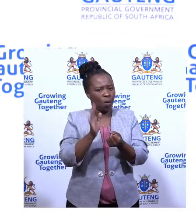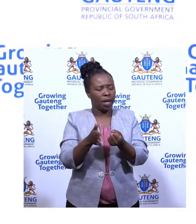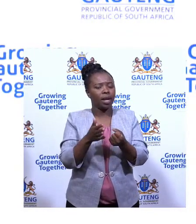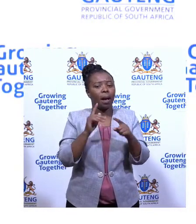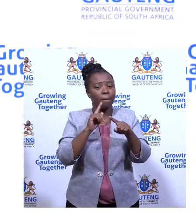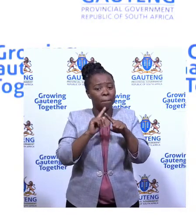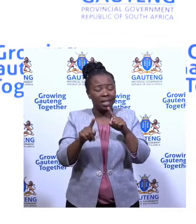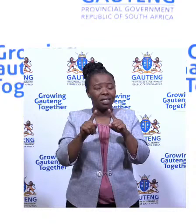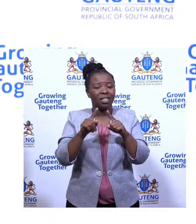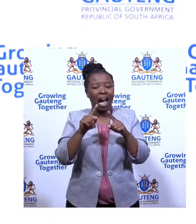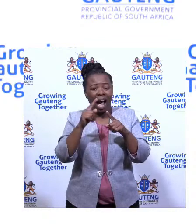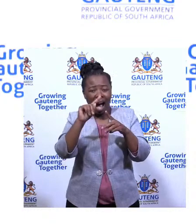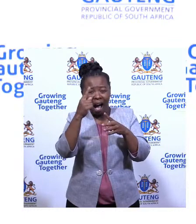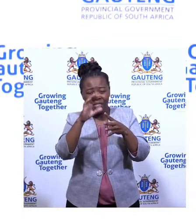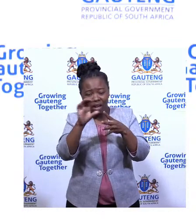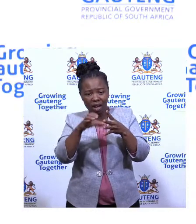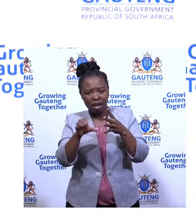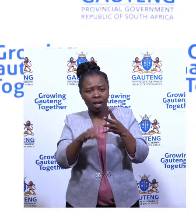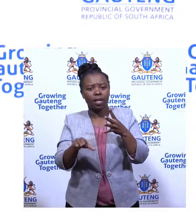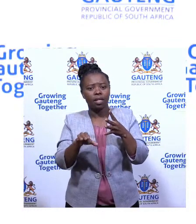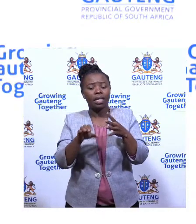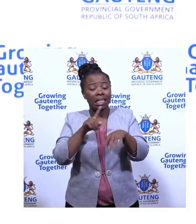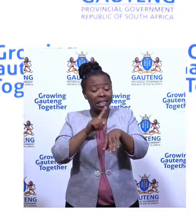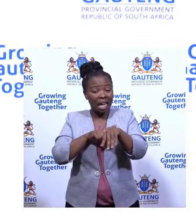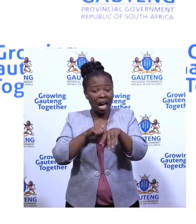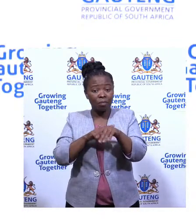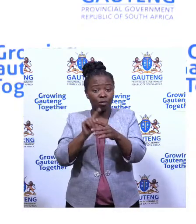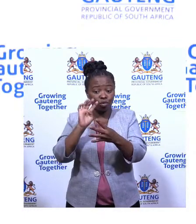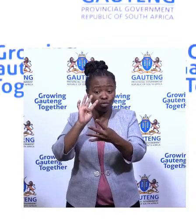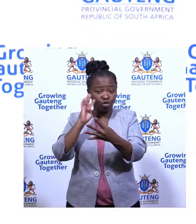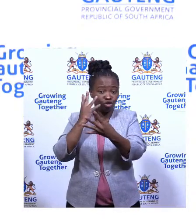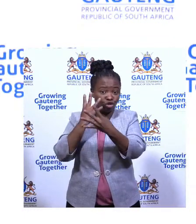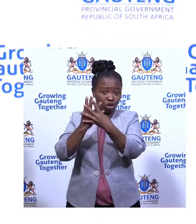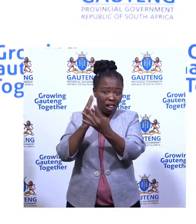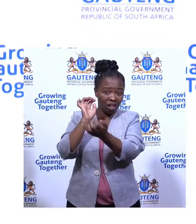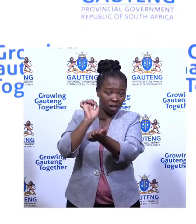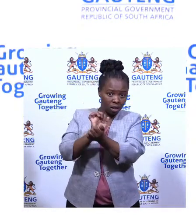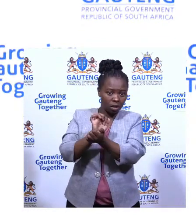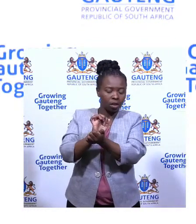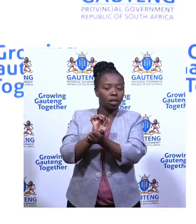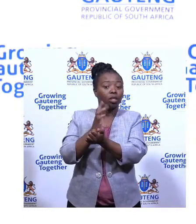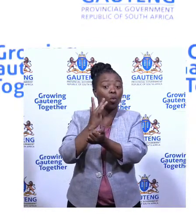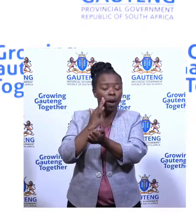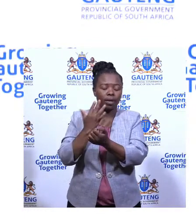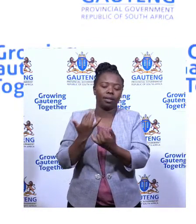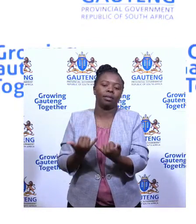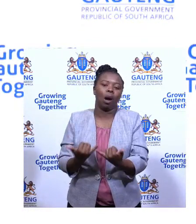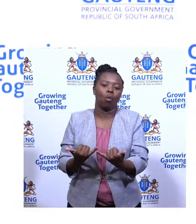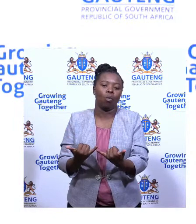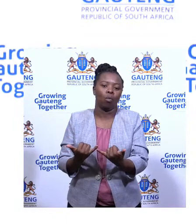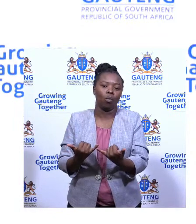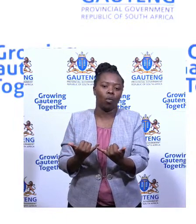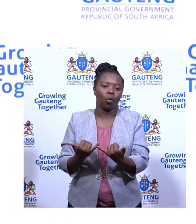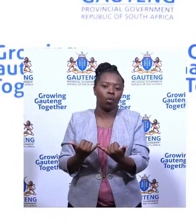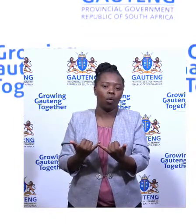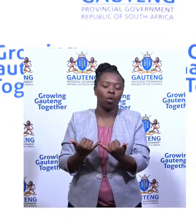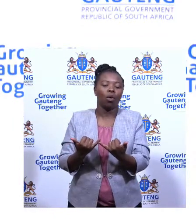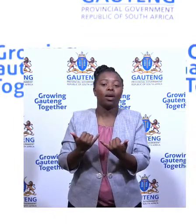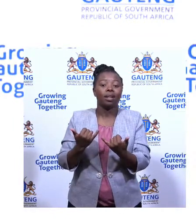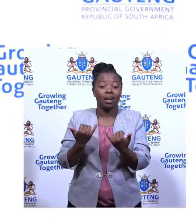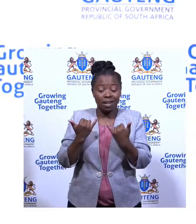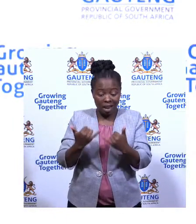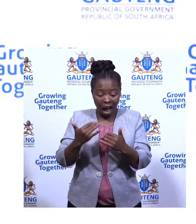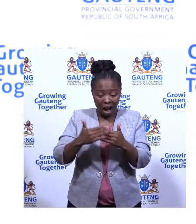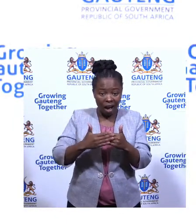must know their time to go to jail is now. And this far and no further. This